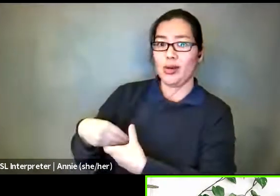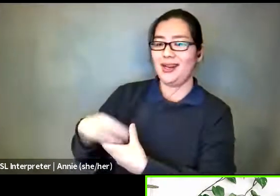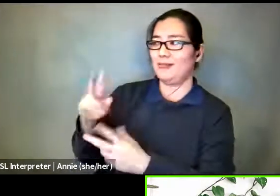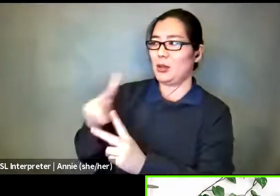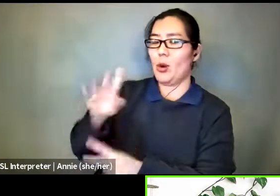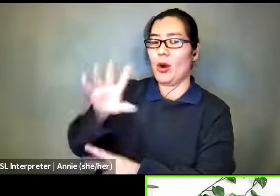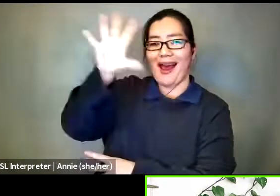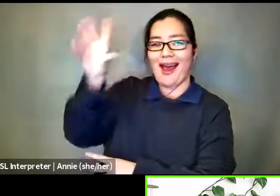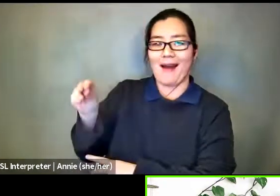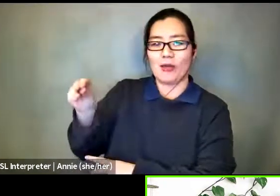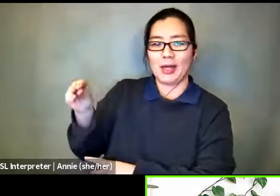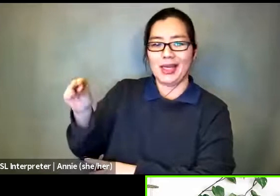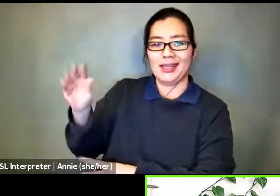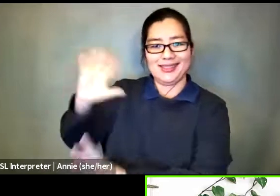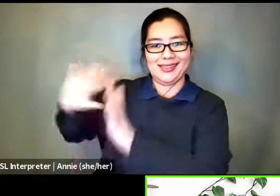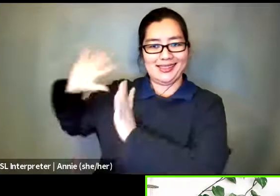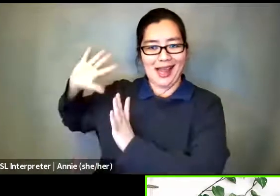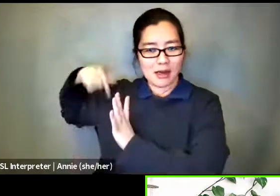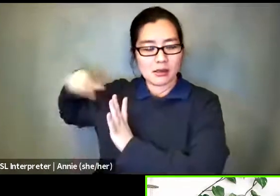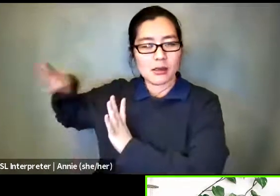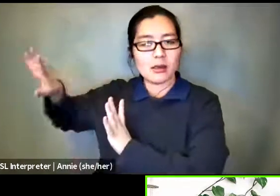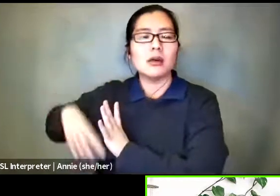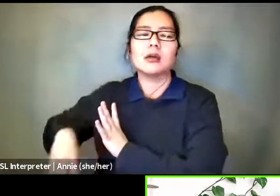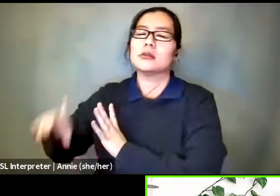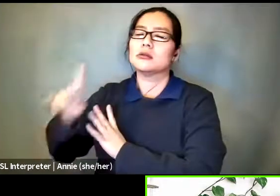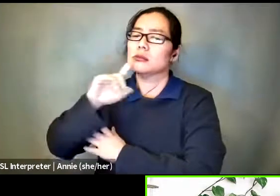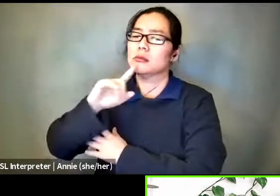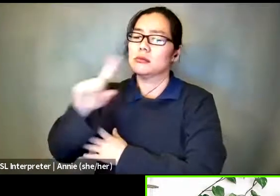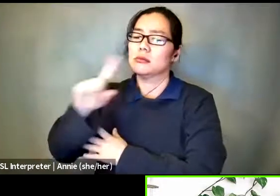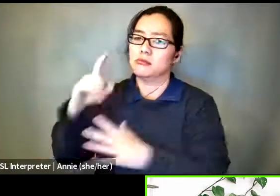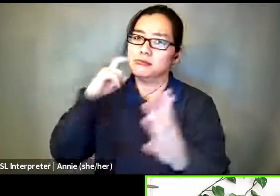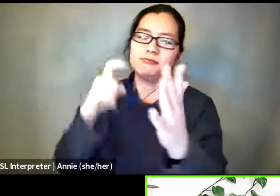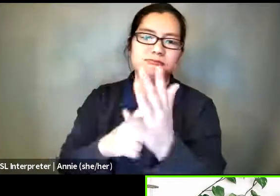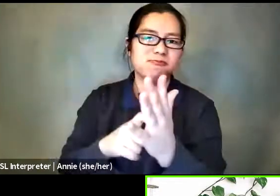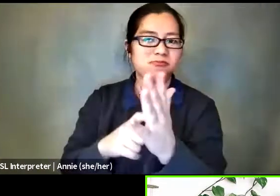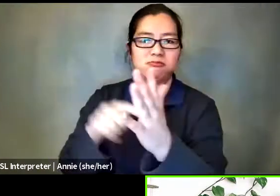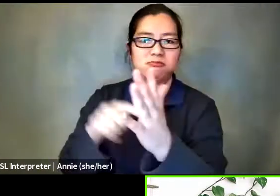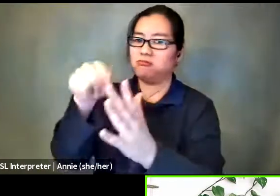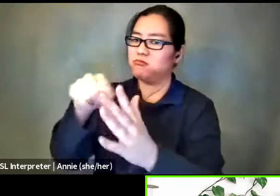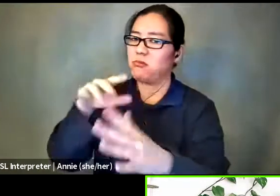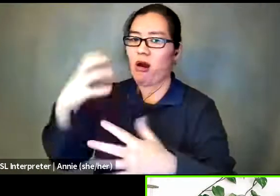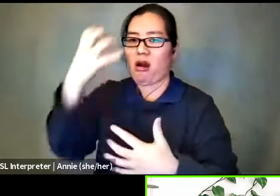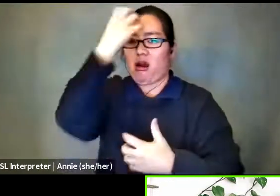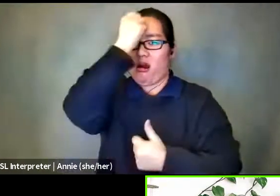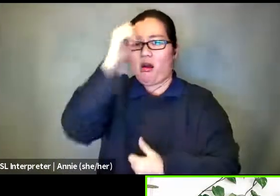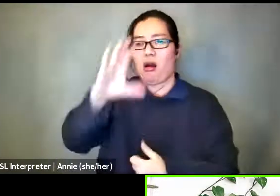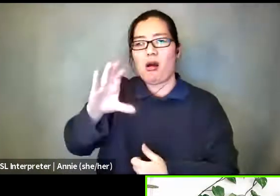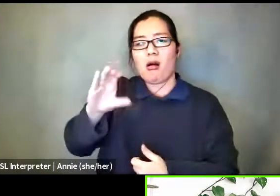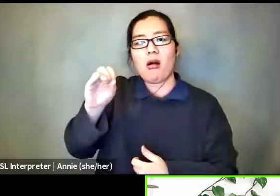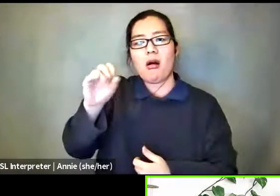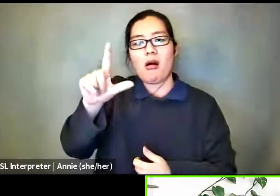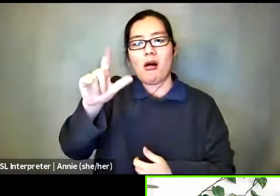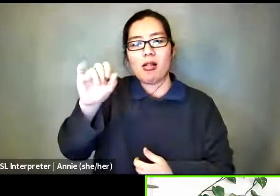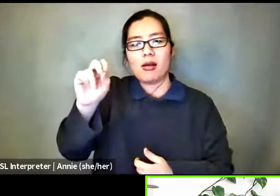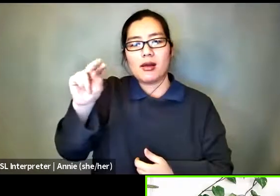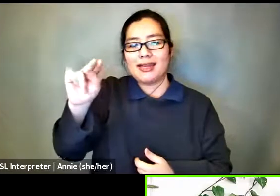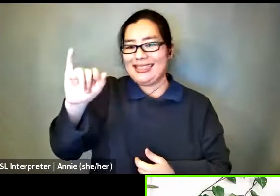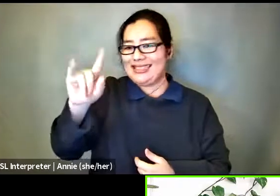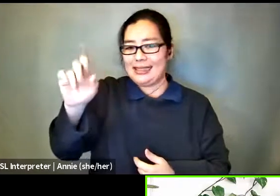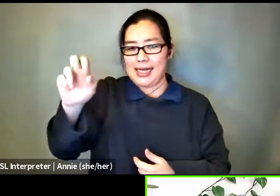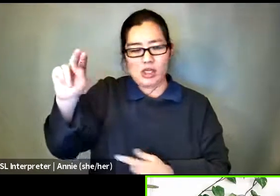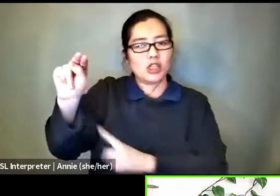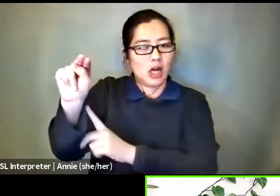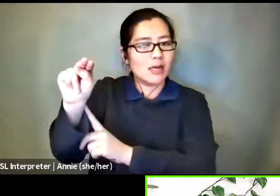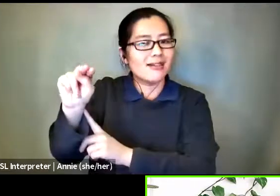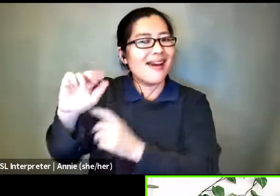of colonization. So colonization is a very complex and challenging issue to grapple with, but one of the ways that it shows